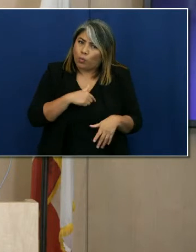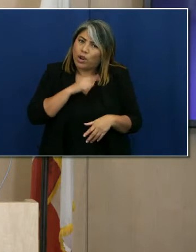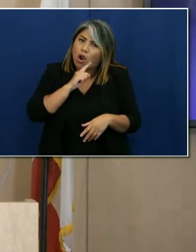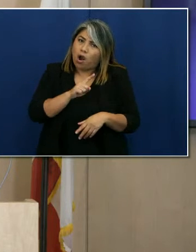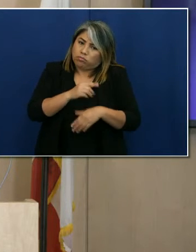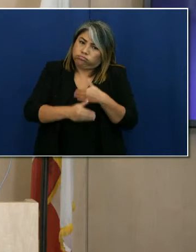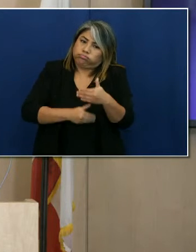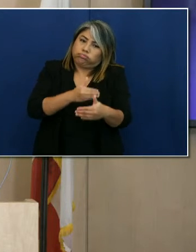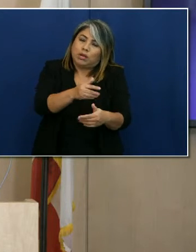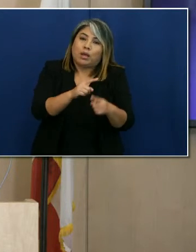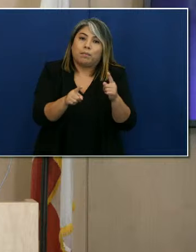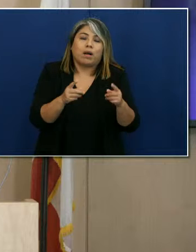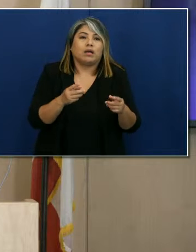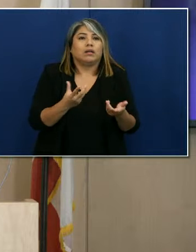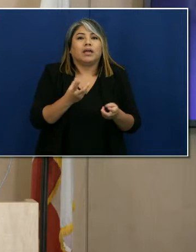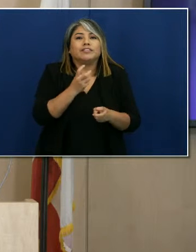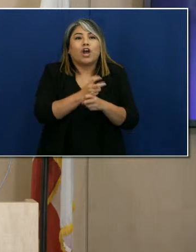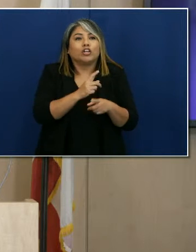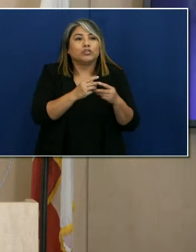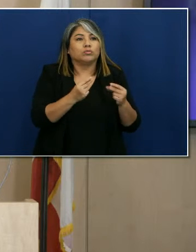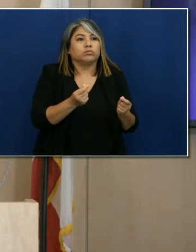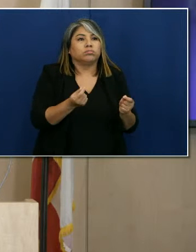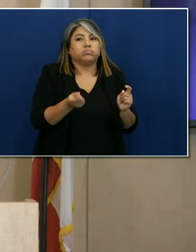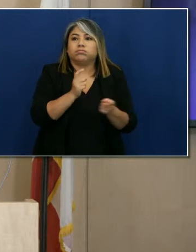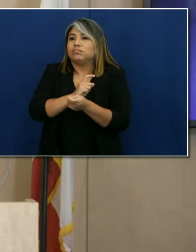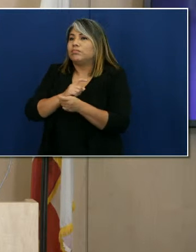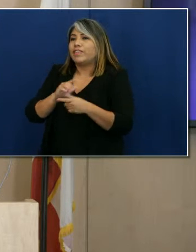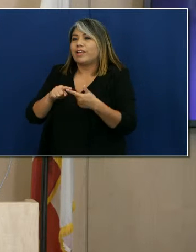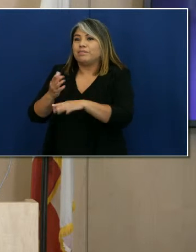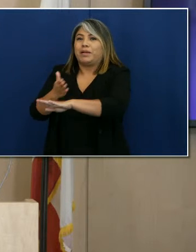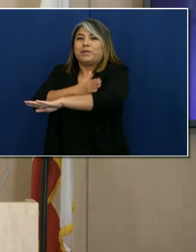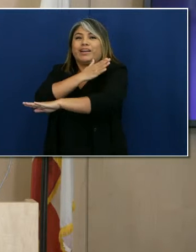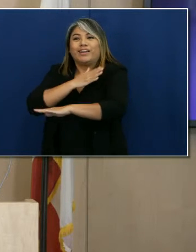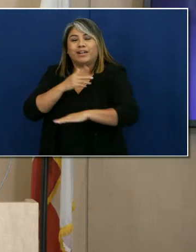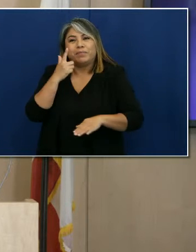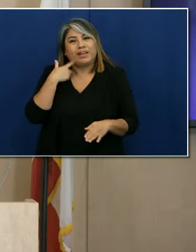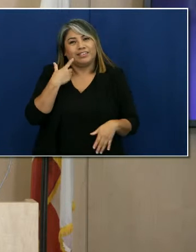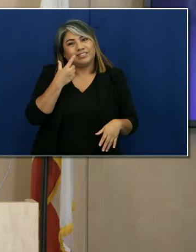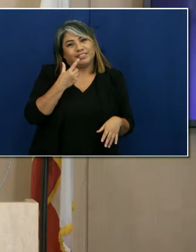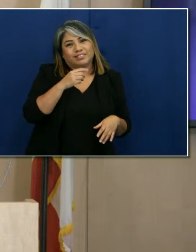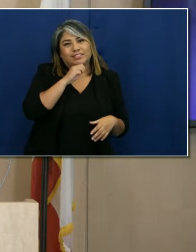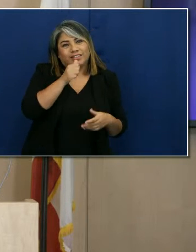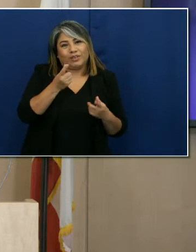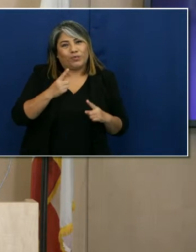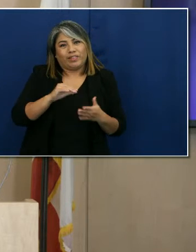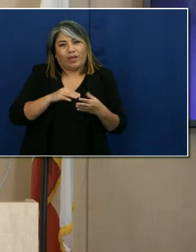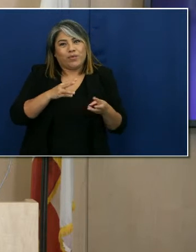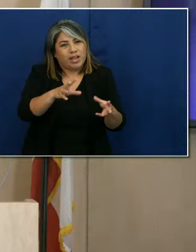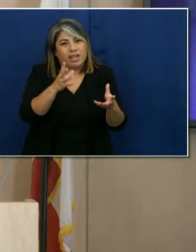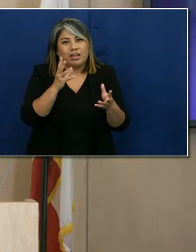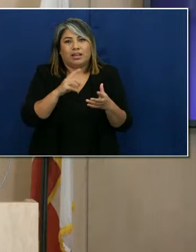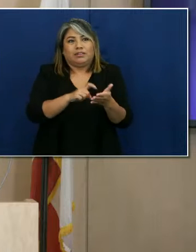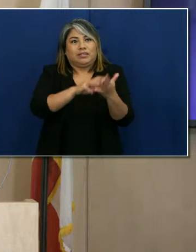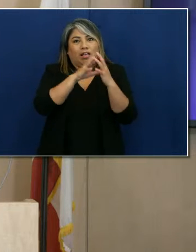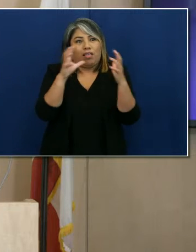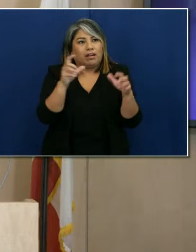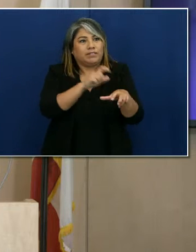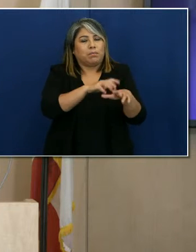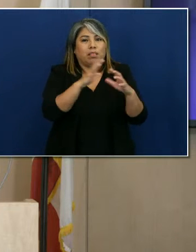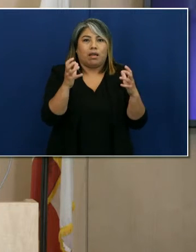switch and make it suddenly better, because for many people things just don't suddenly get better like that. It takes a lot of time, effort,